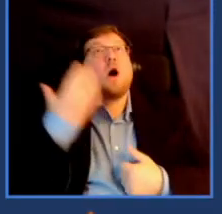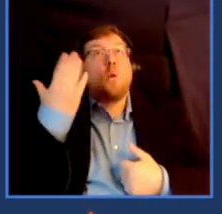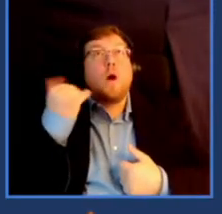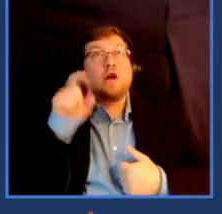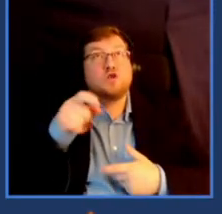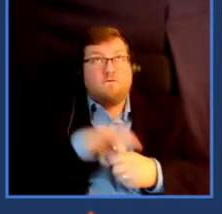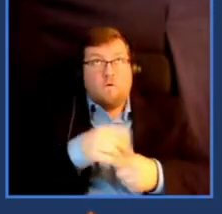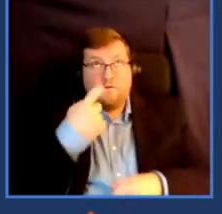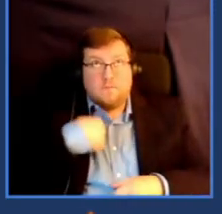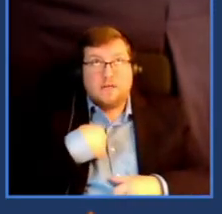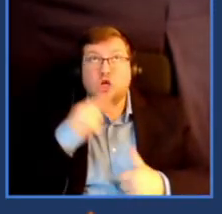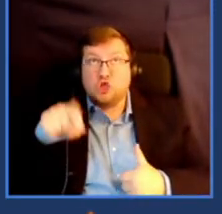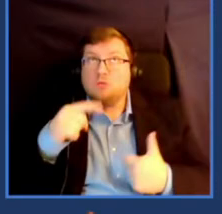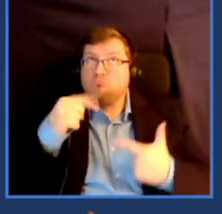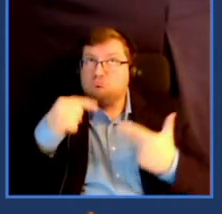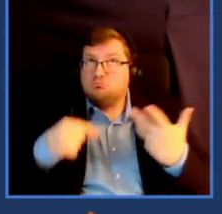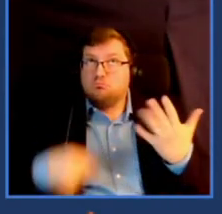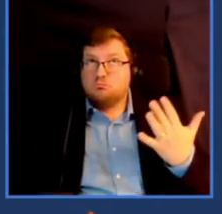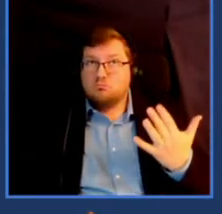in that seat?